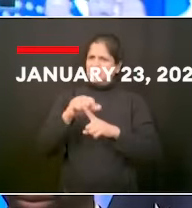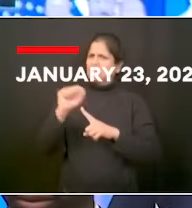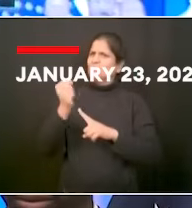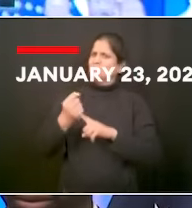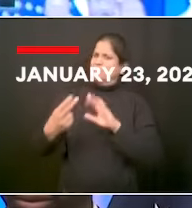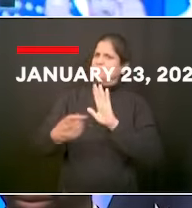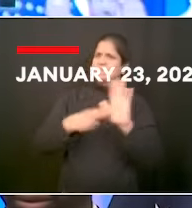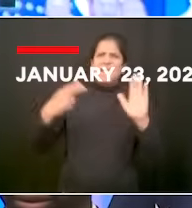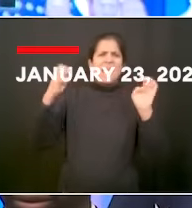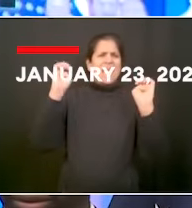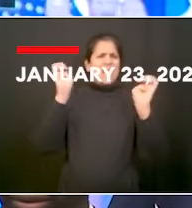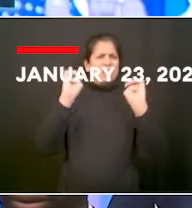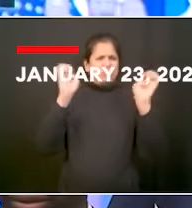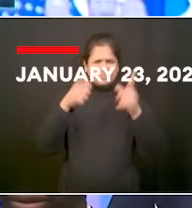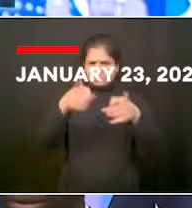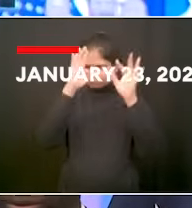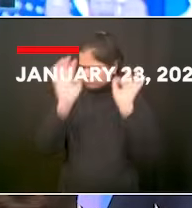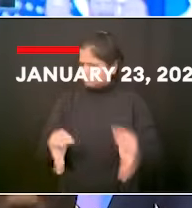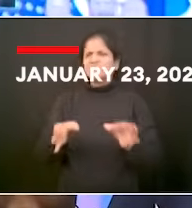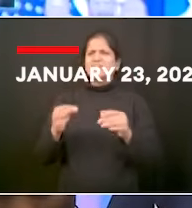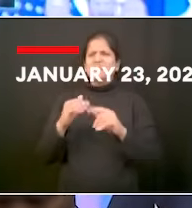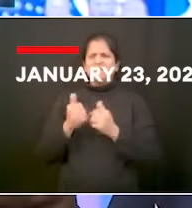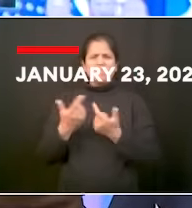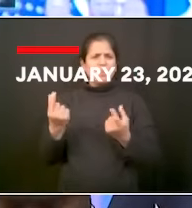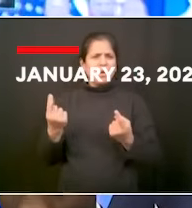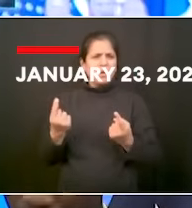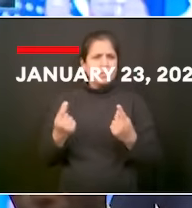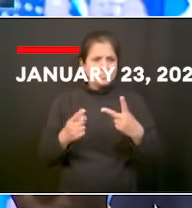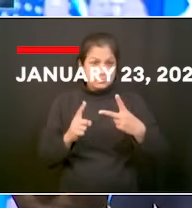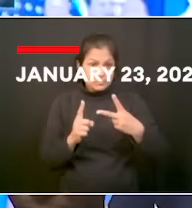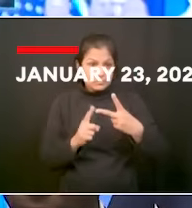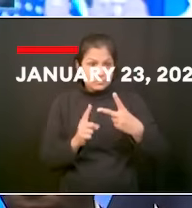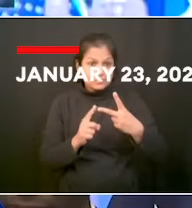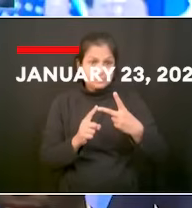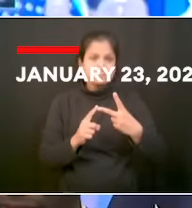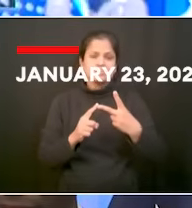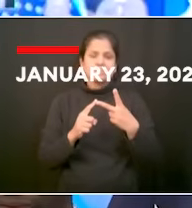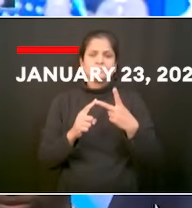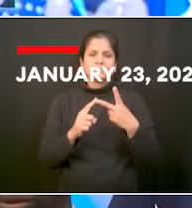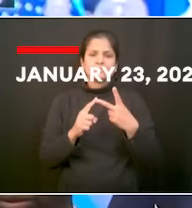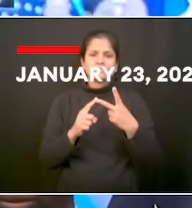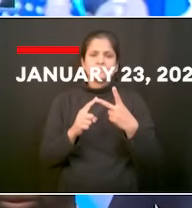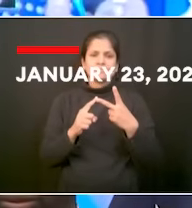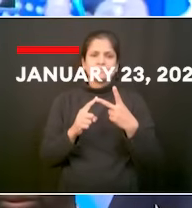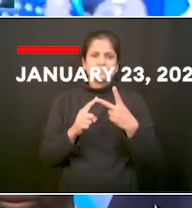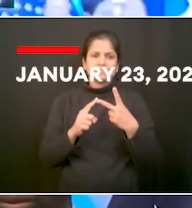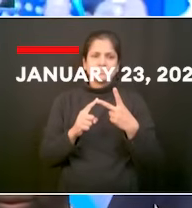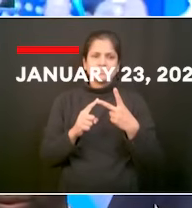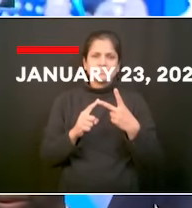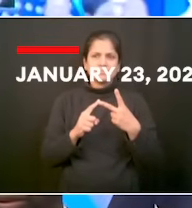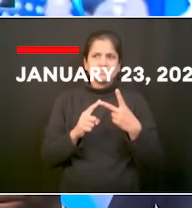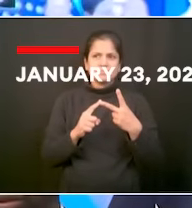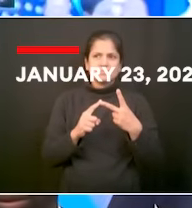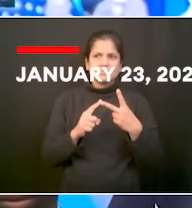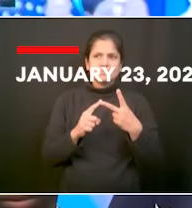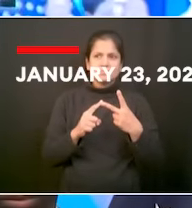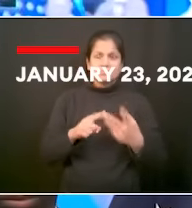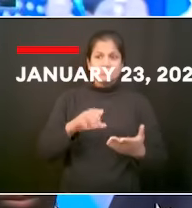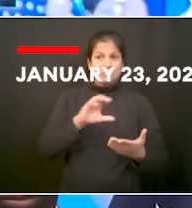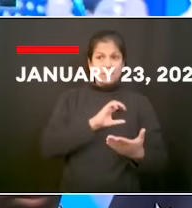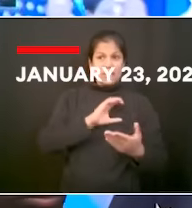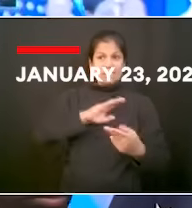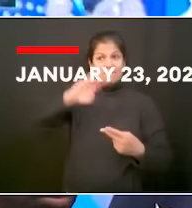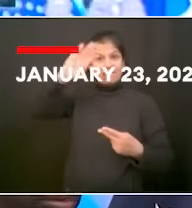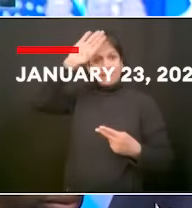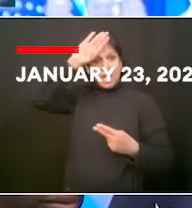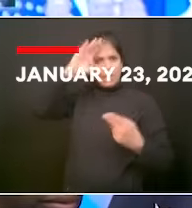NYPD and what FDNY would also be doing at those times, and even like what 311 or 911 operations are going to be? So I can just tell you briefly, and then I'll pass it